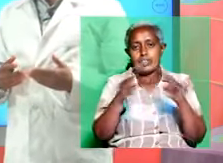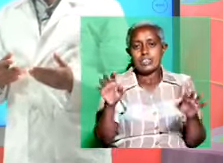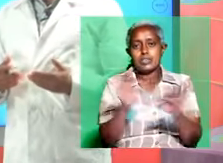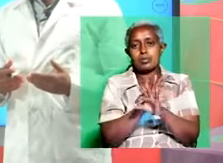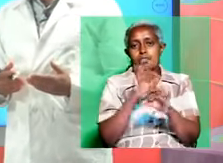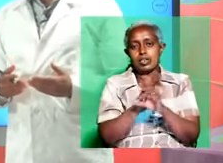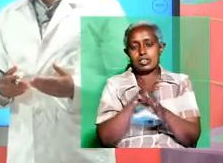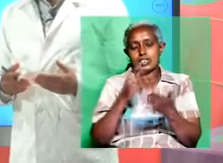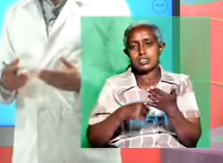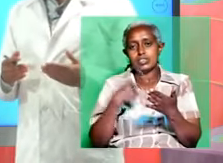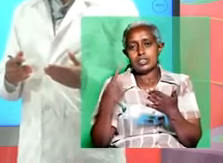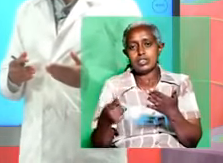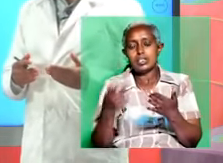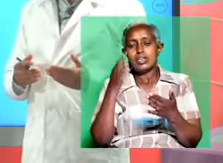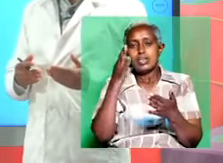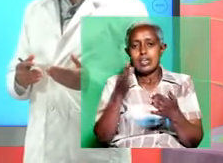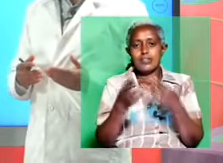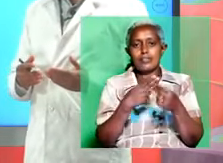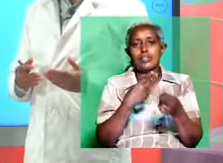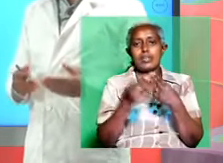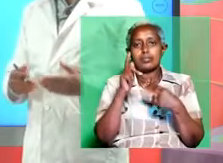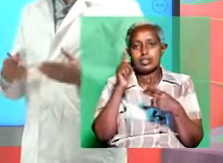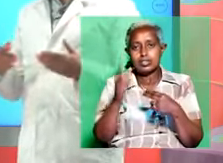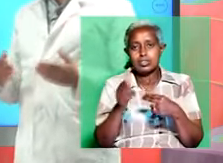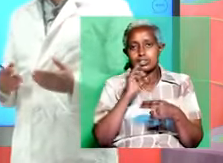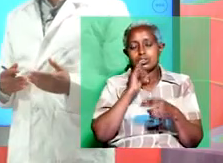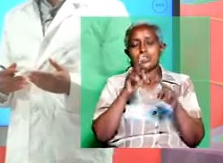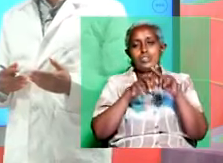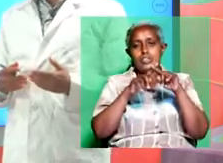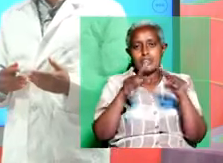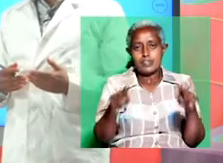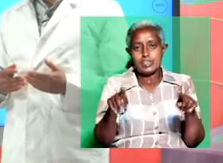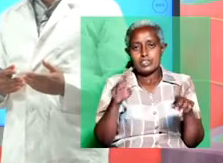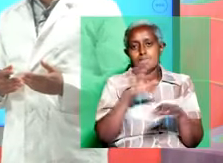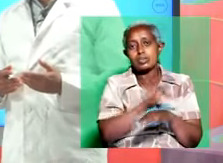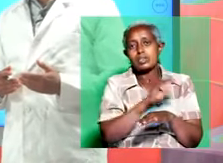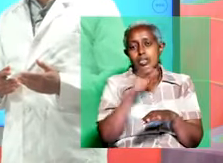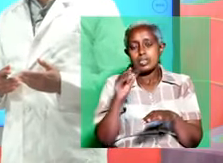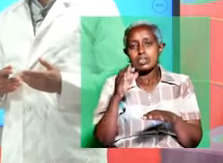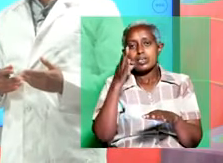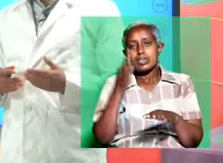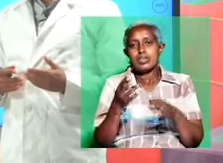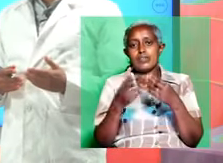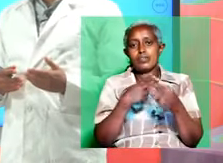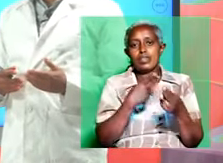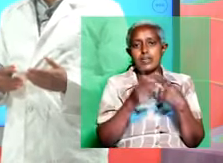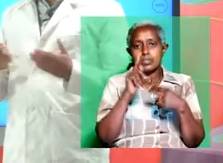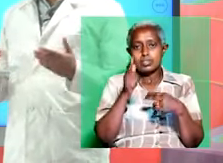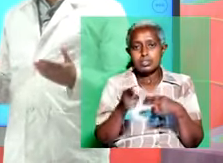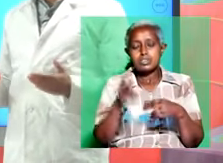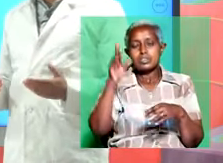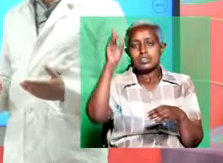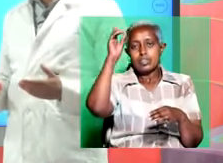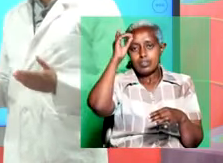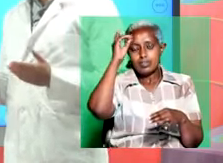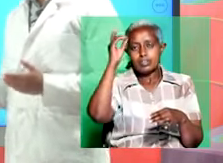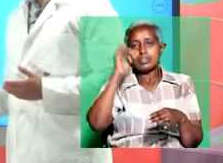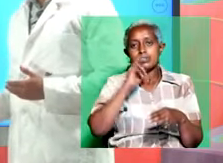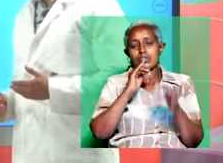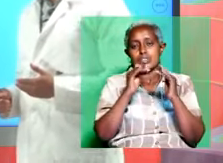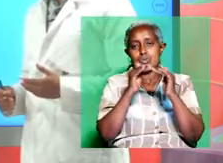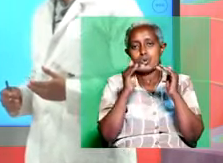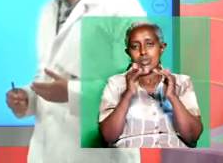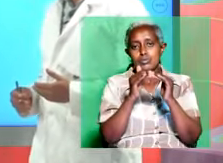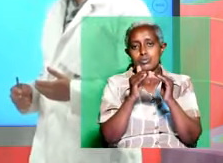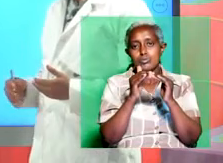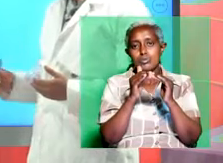function, then f times g is differentiable, and f times g derivative is